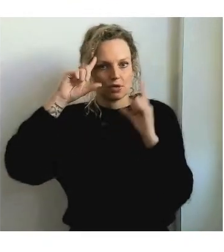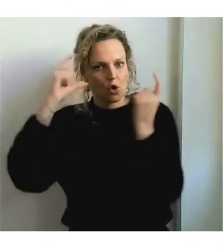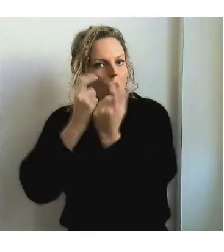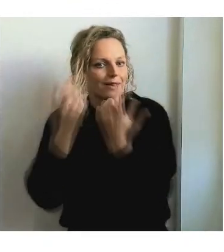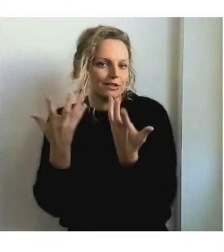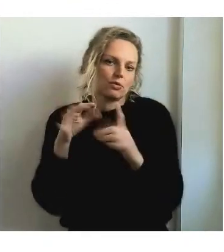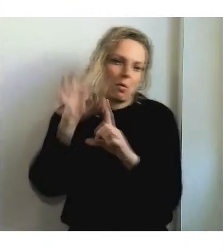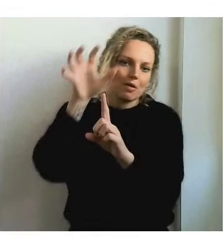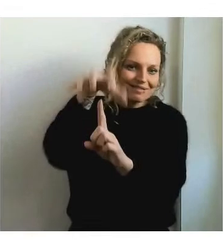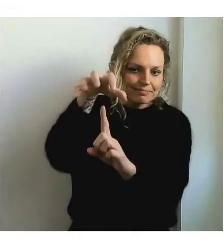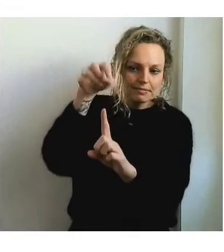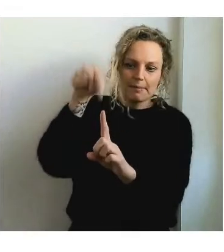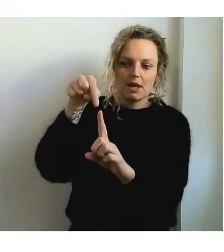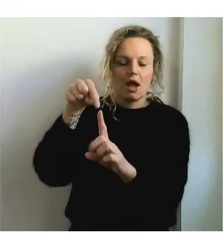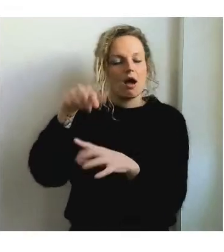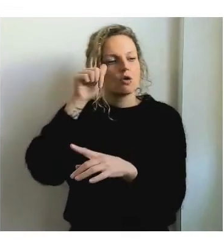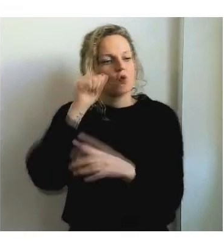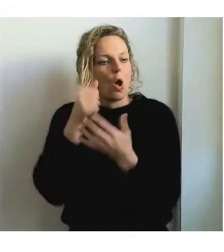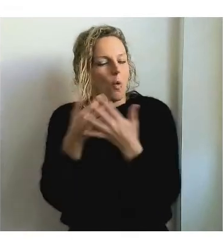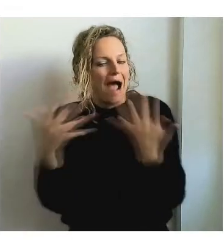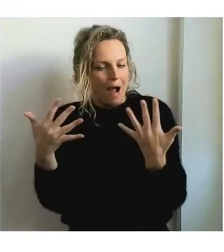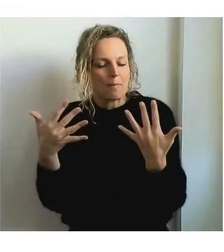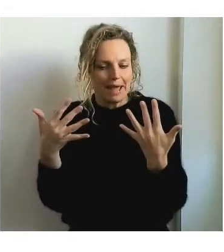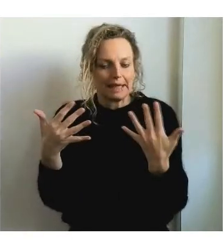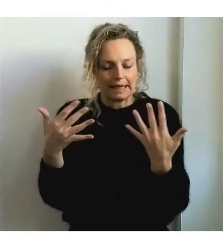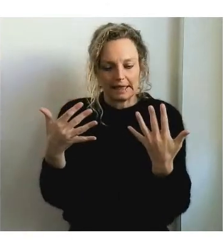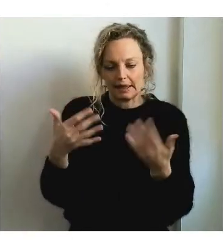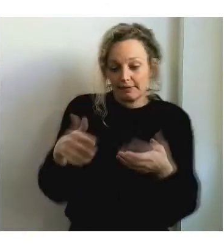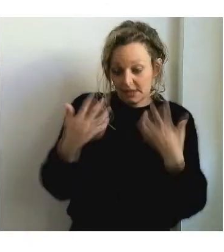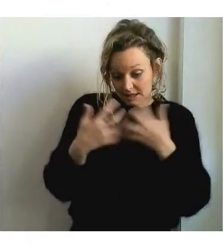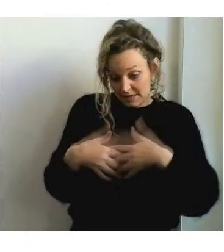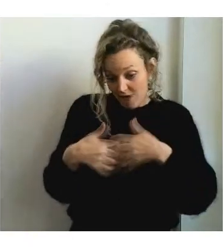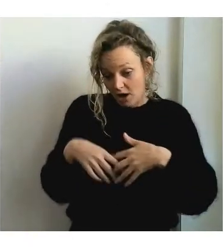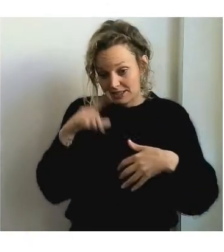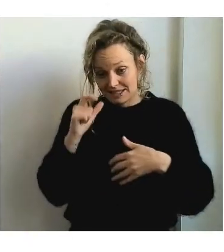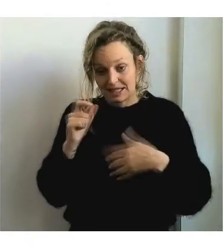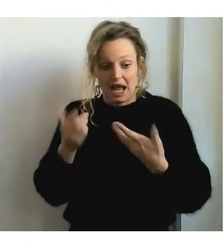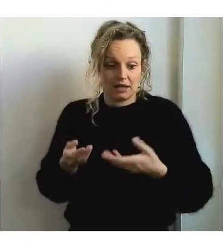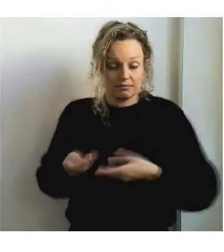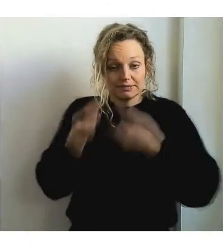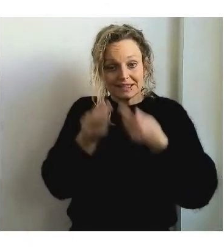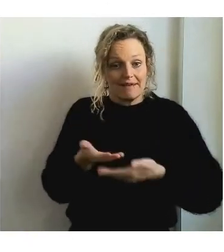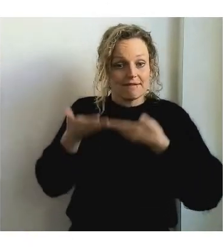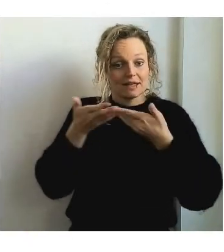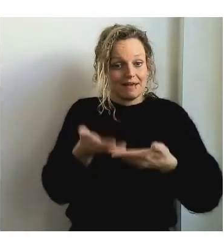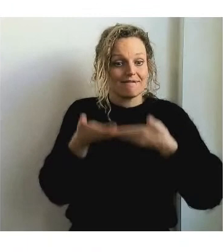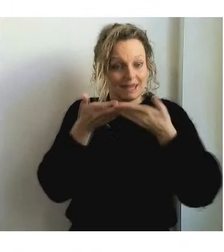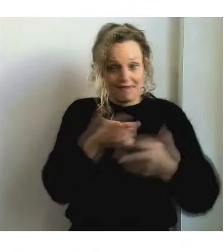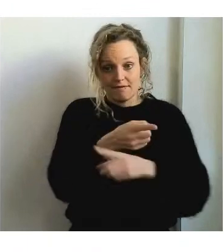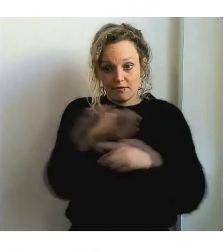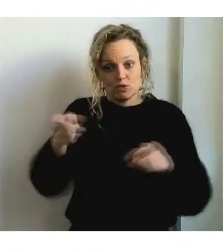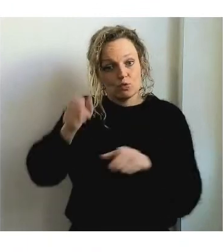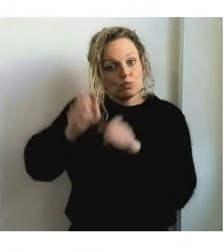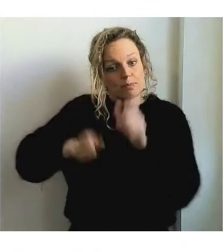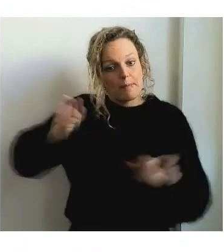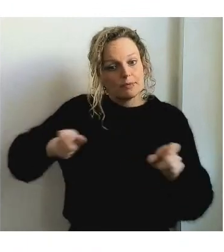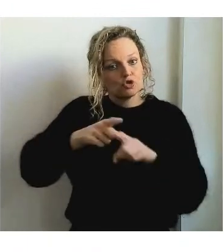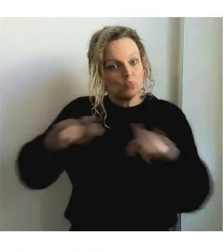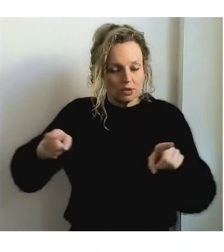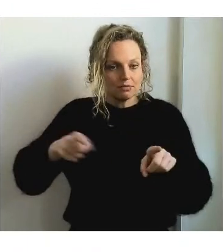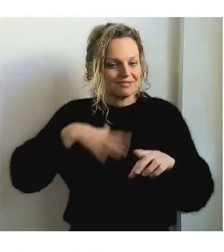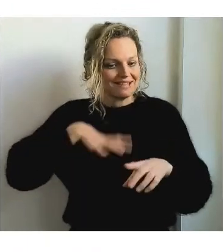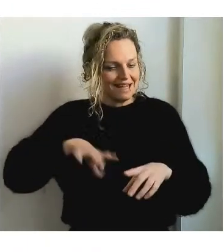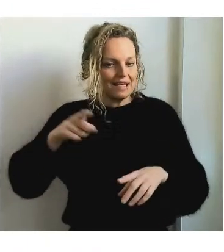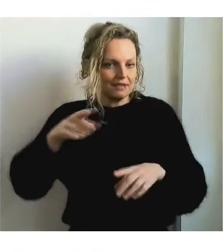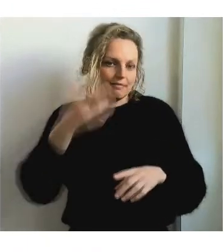because they absolutely fit the eligibility criteria. And so our job then across AbilityNet and Good Things and others was